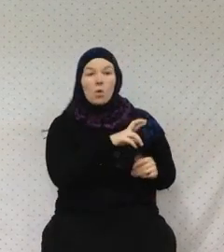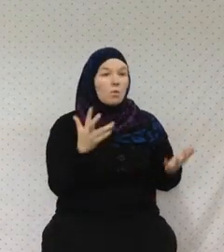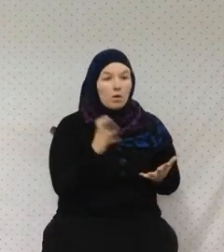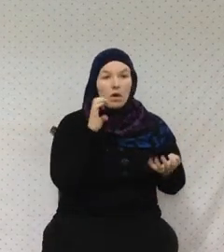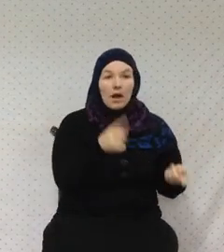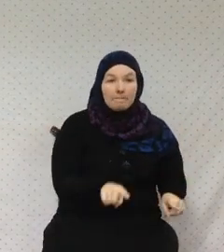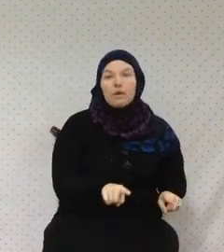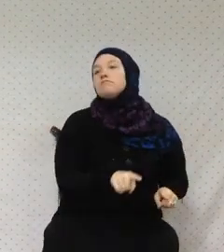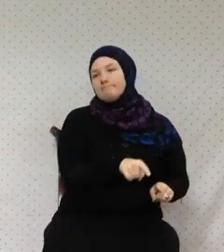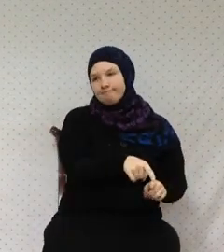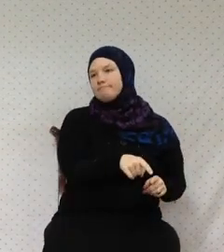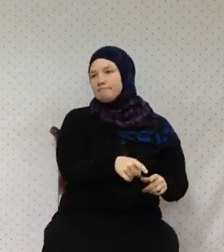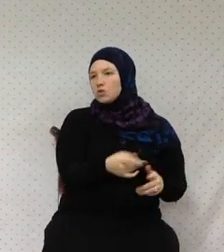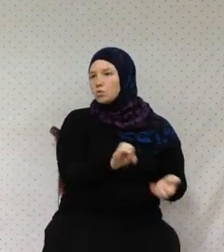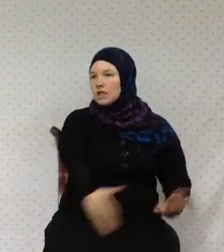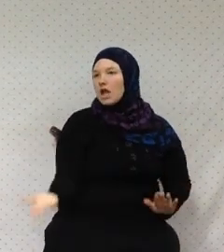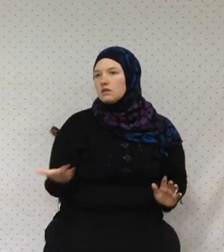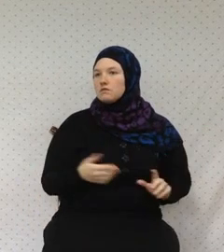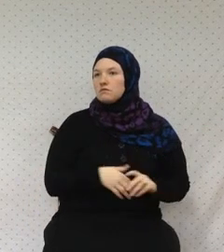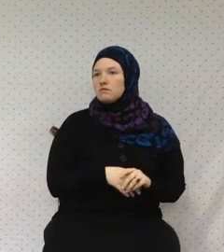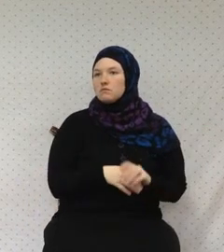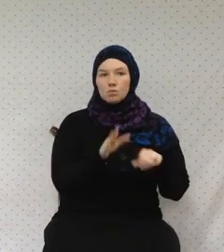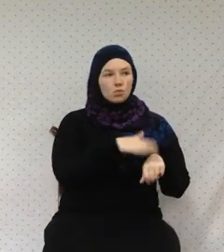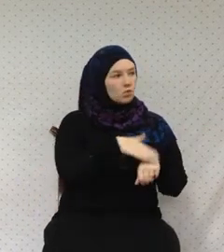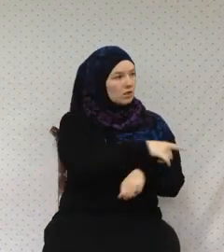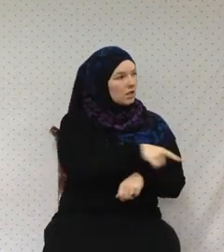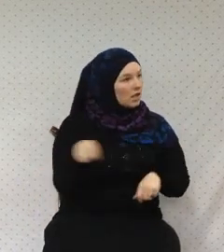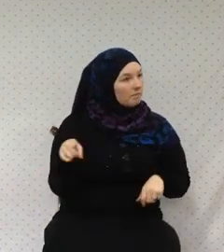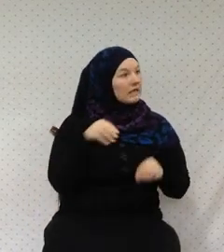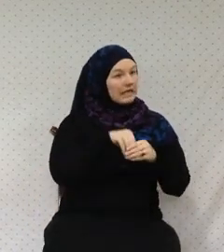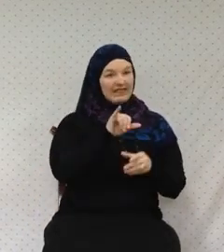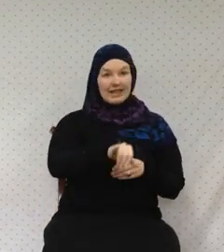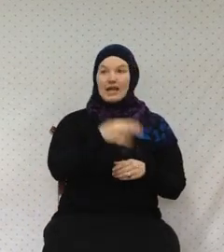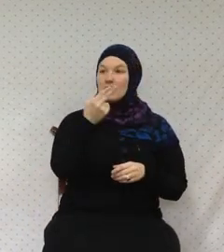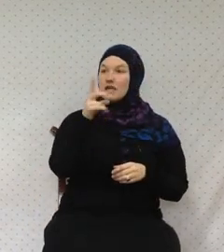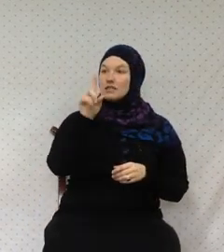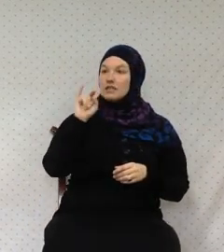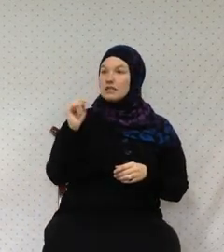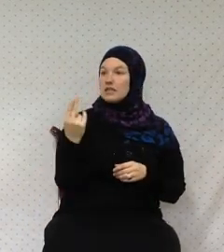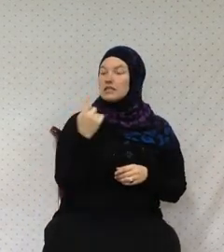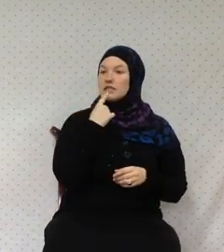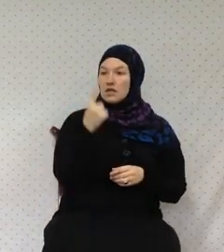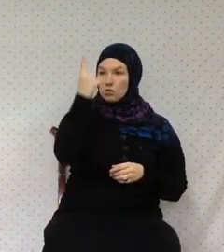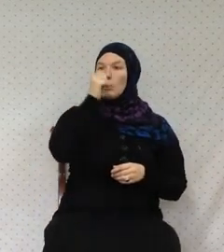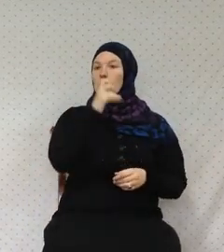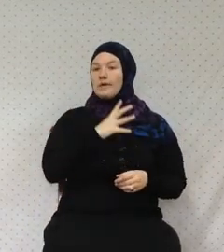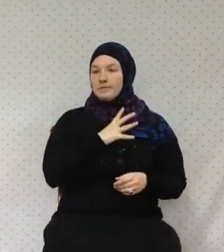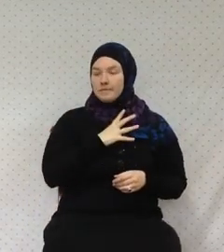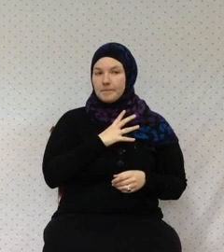else your life is at stake." And the hadith says that a